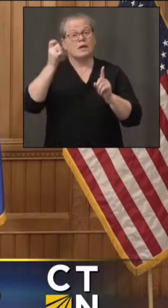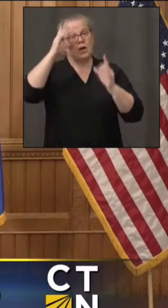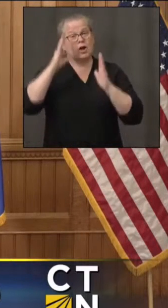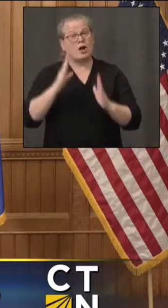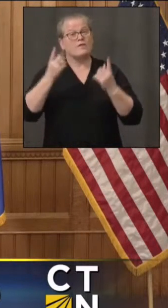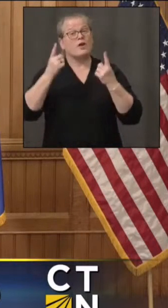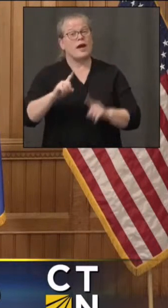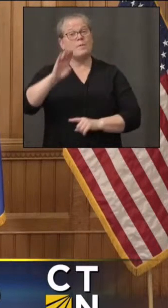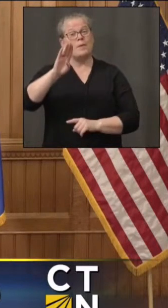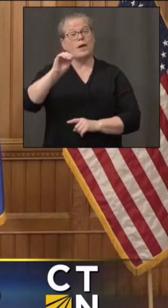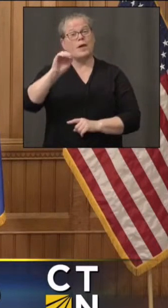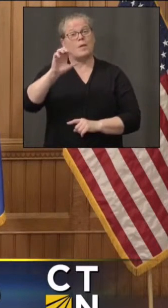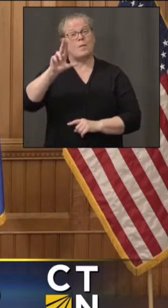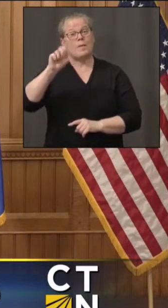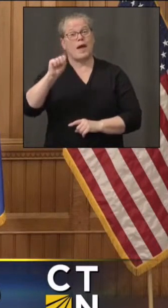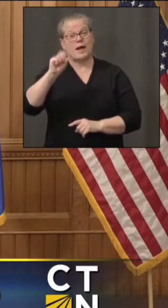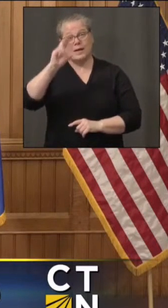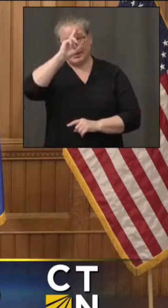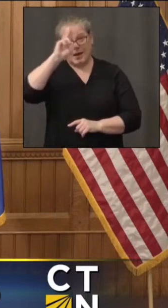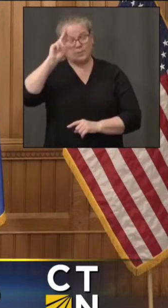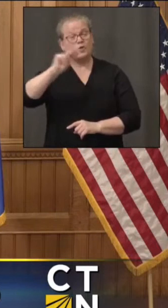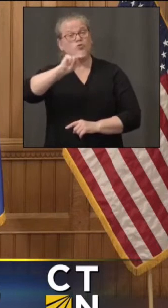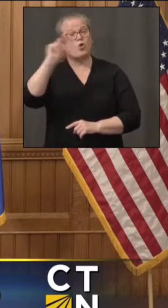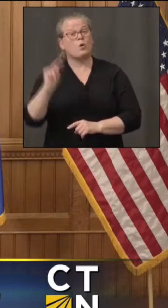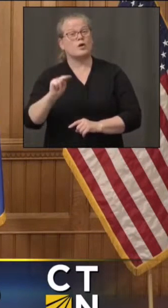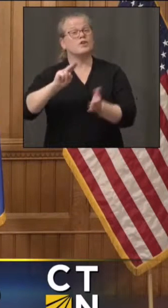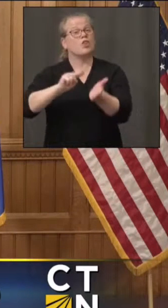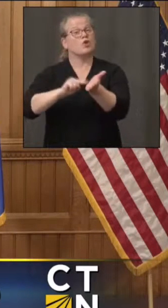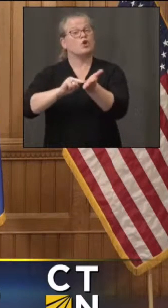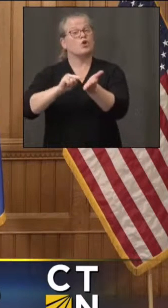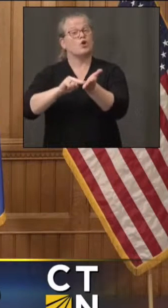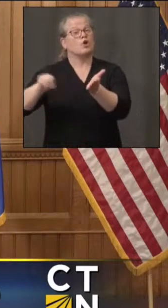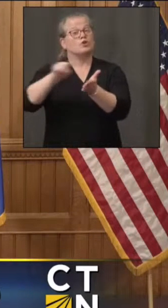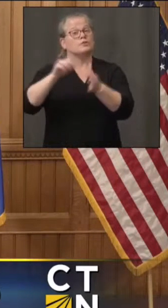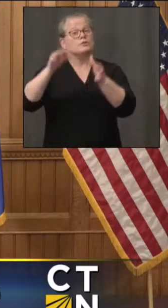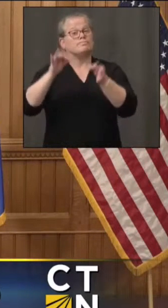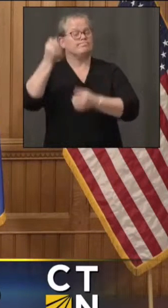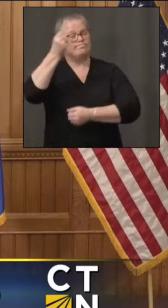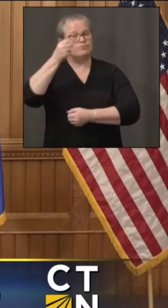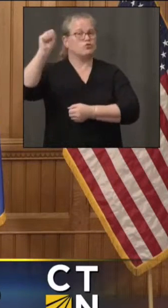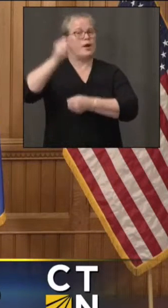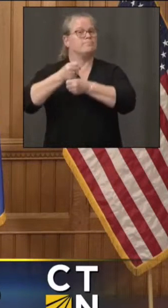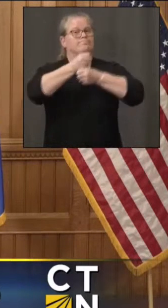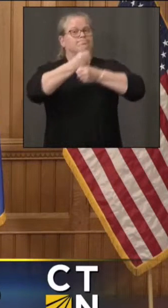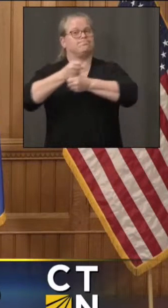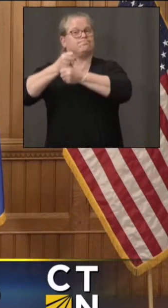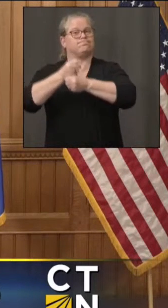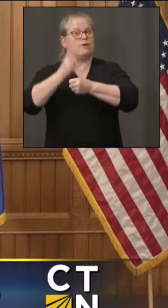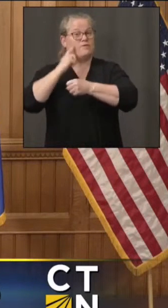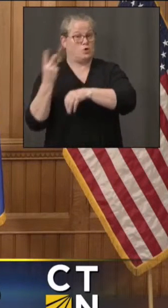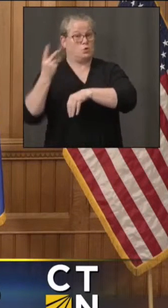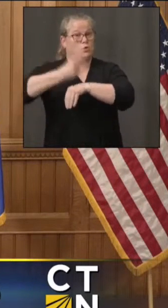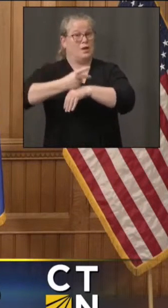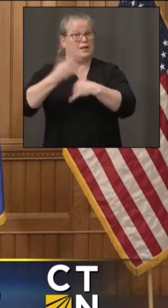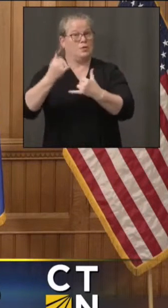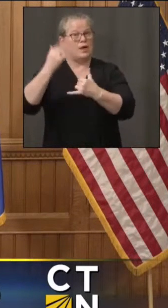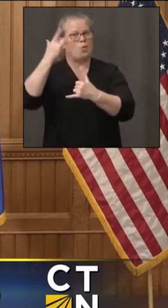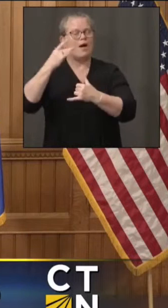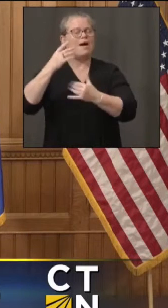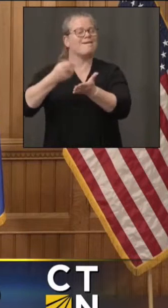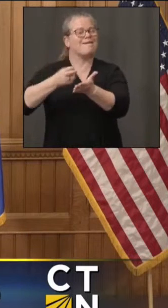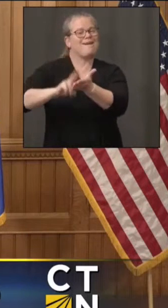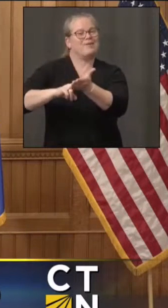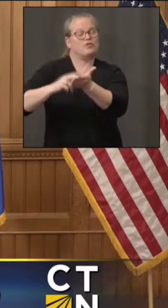Norwich started a 2-day strike today regarding ongoing contract disputes, and also they have concerns about